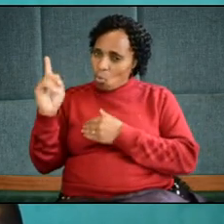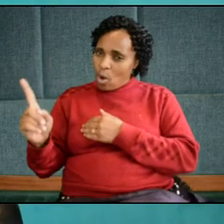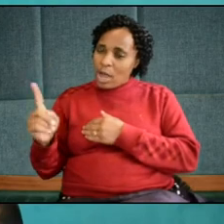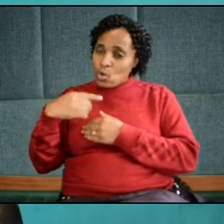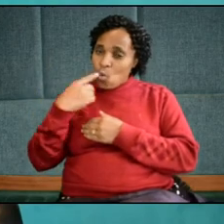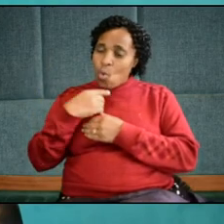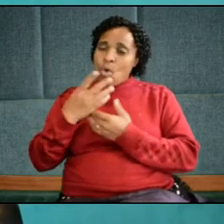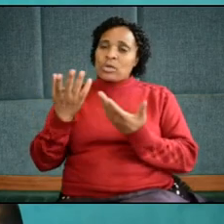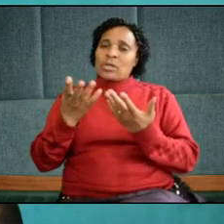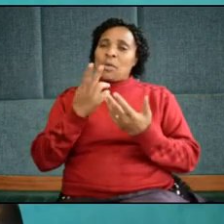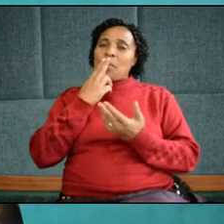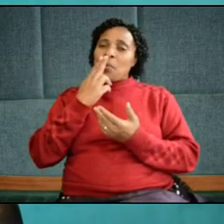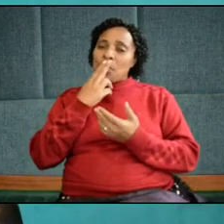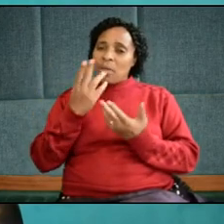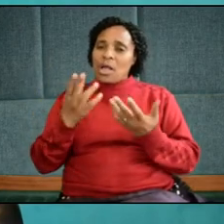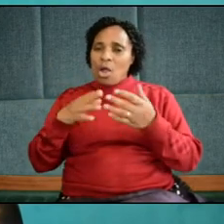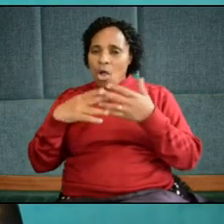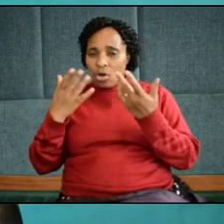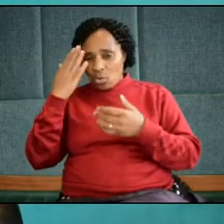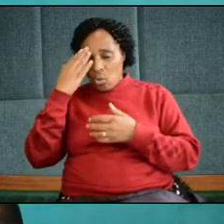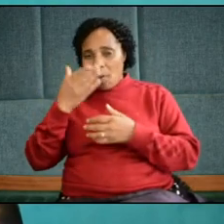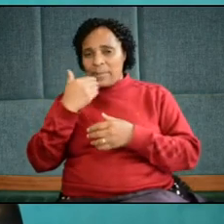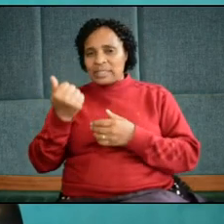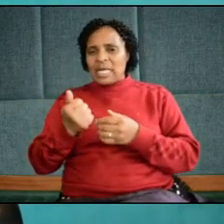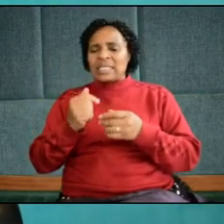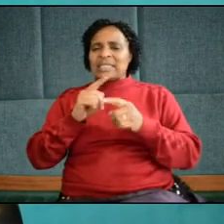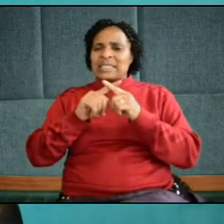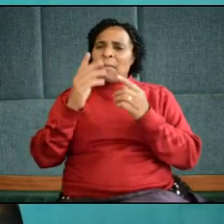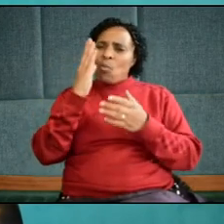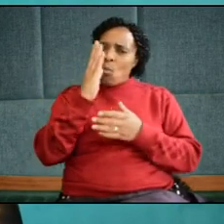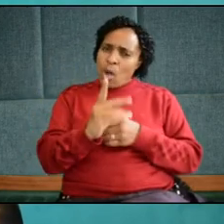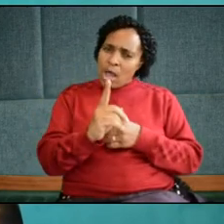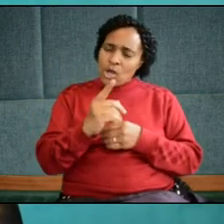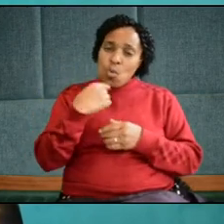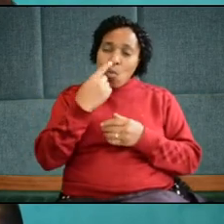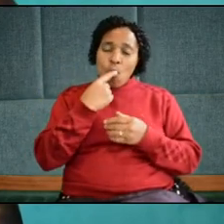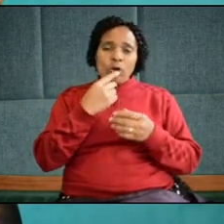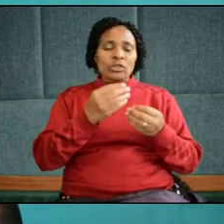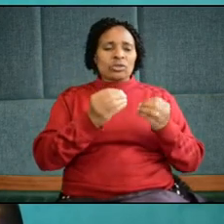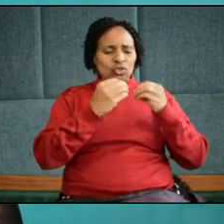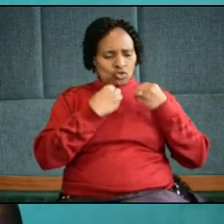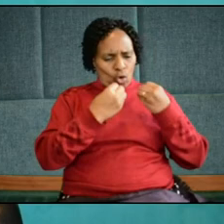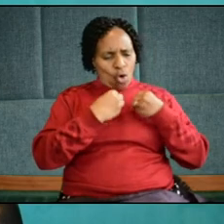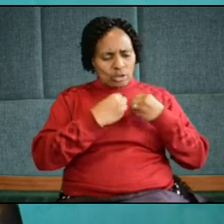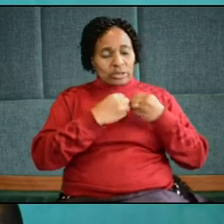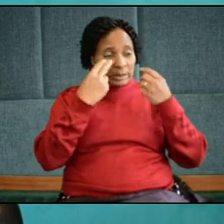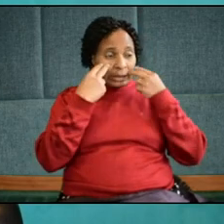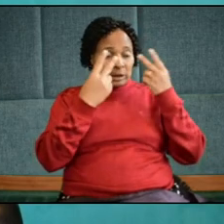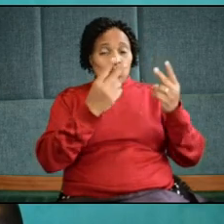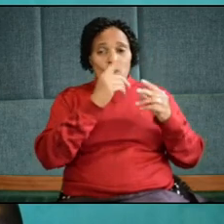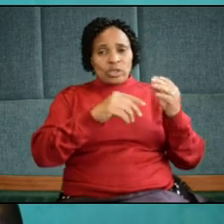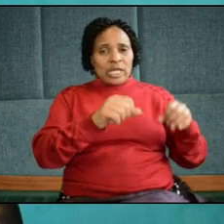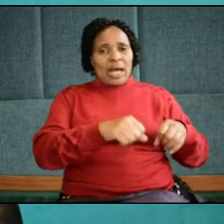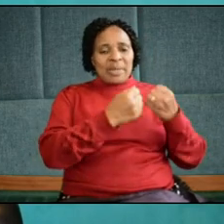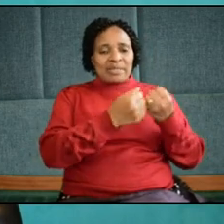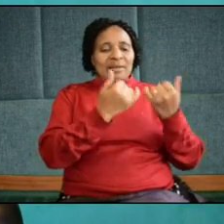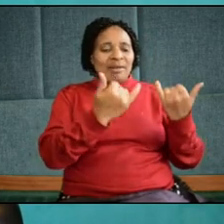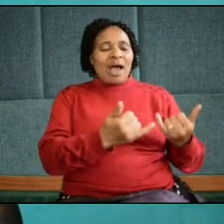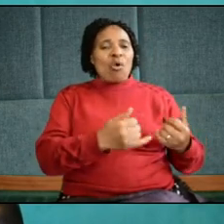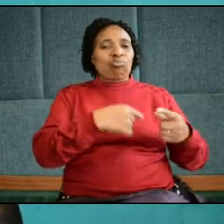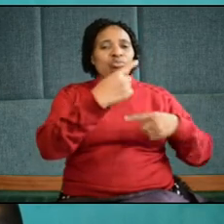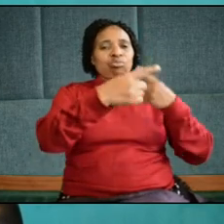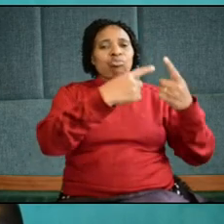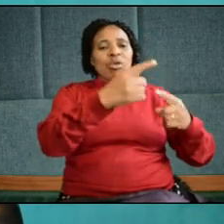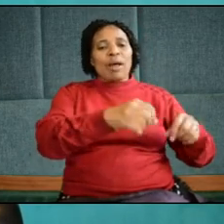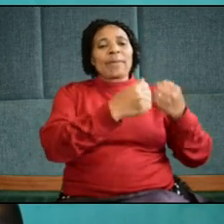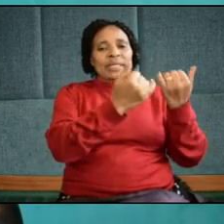smoking marijuana because they know no better and someone who has been enlightened. They can see, this is what happened. Mm-hmm. This is what's happening now. Mm-hmm. This is